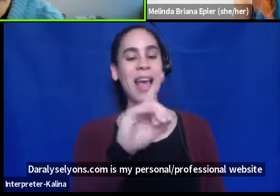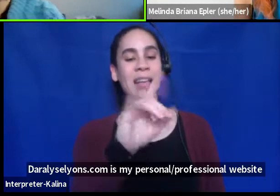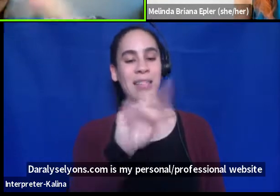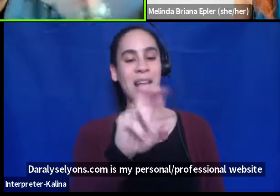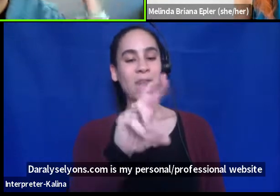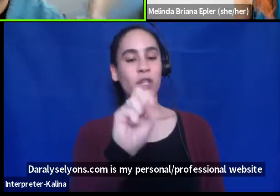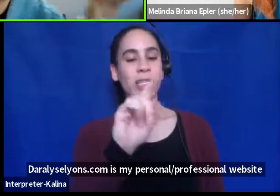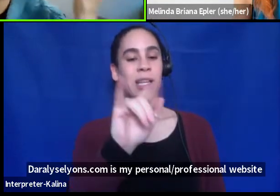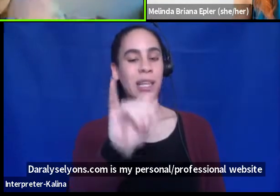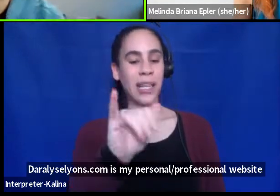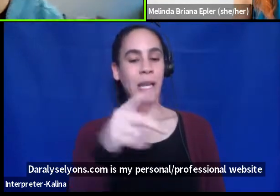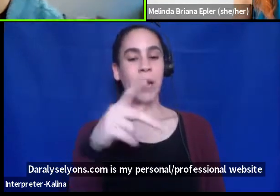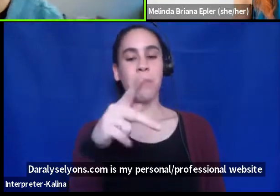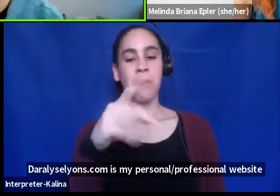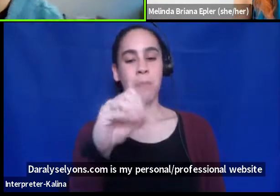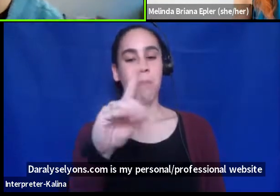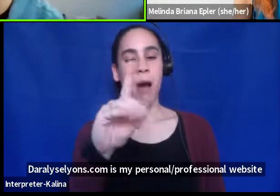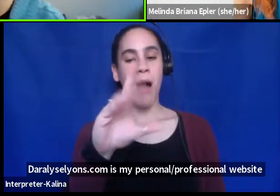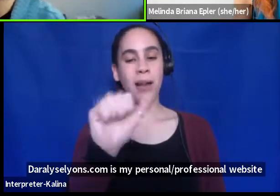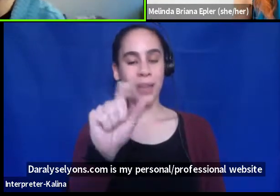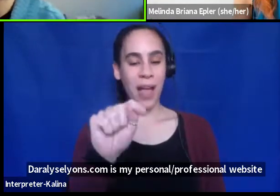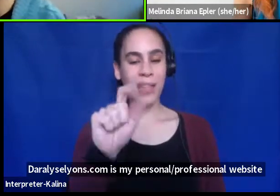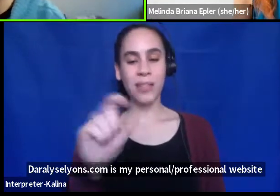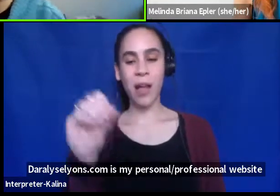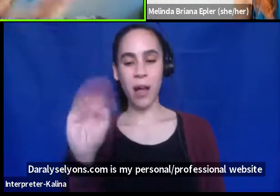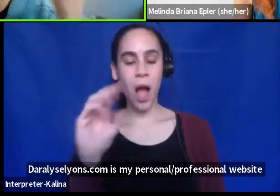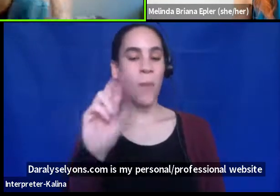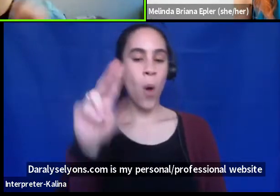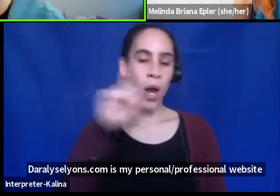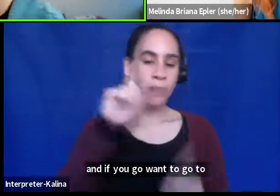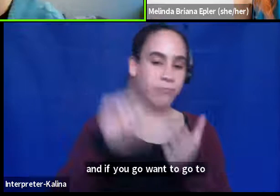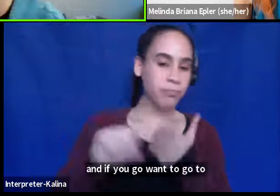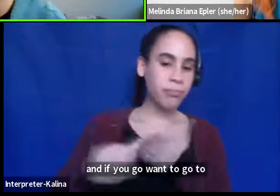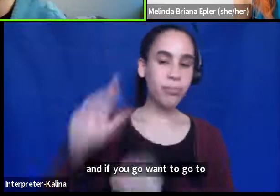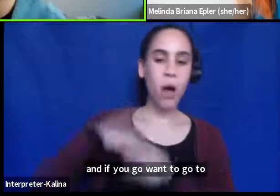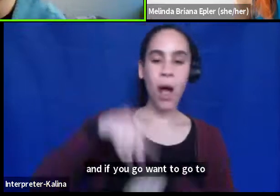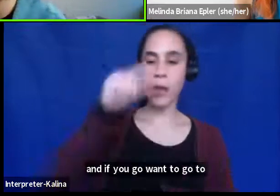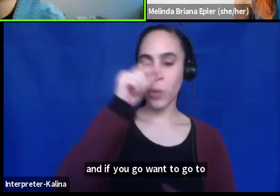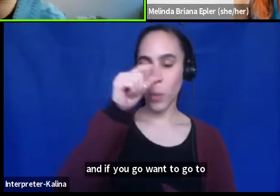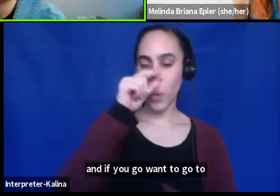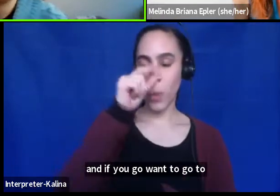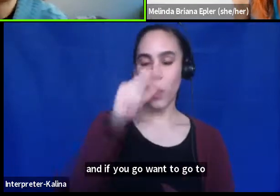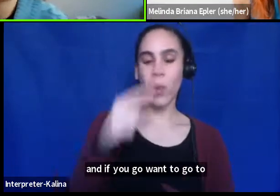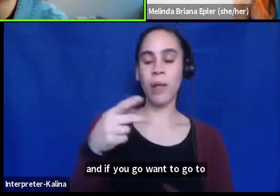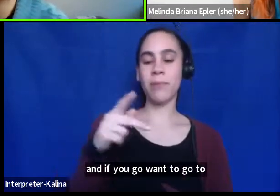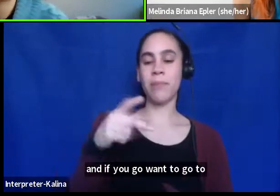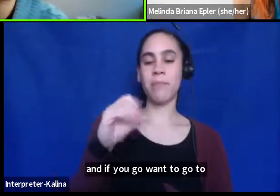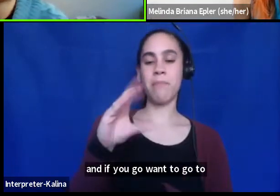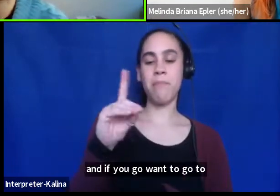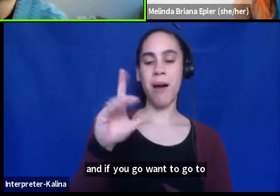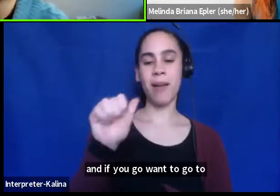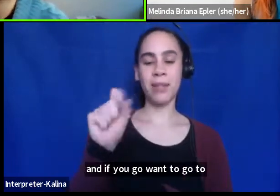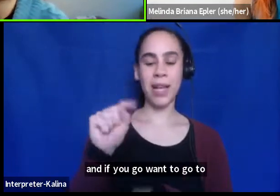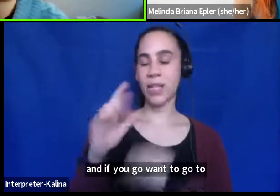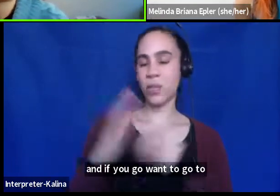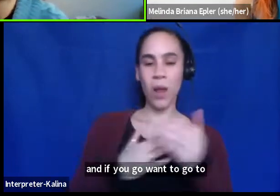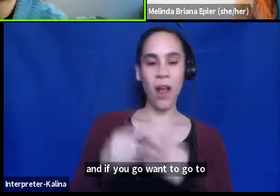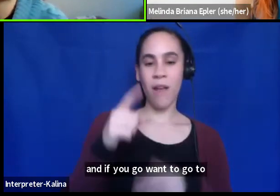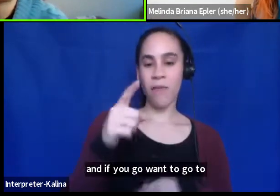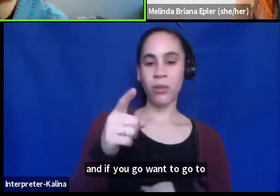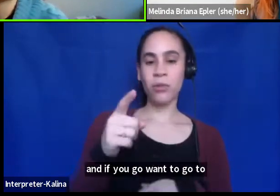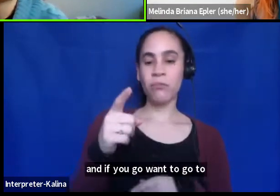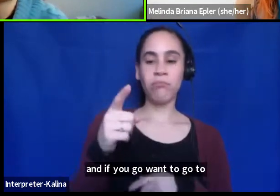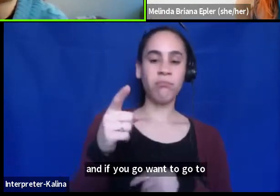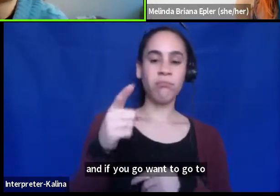demystifyingdiversitypodcast.com, or search the Demystifying Diversity Podcast anywhere you get your podcasts. That's also a space where you can